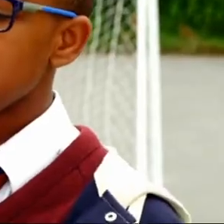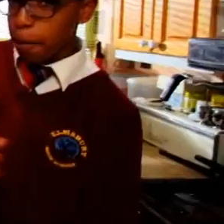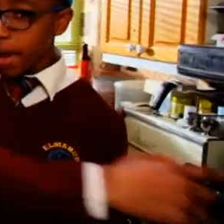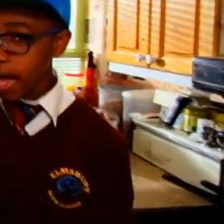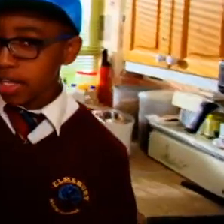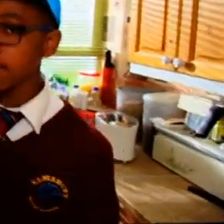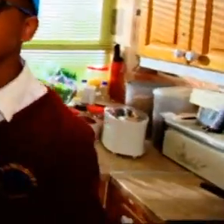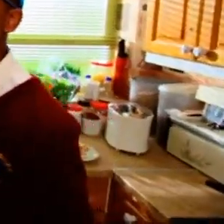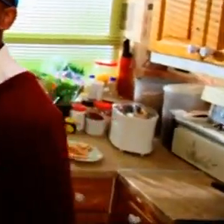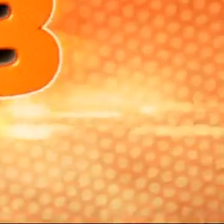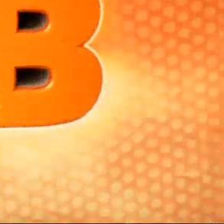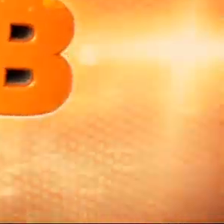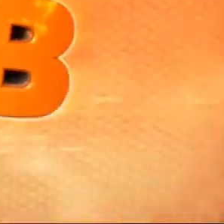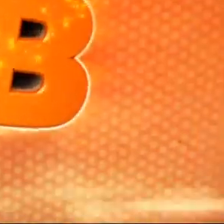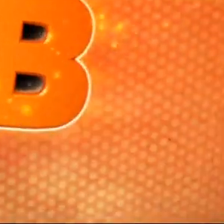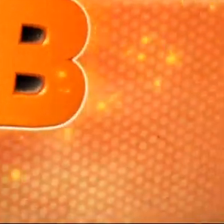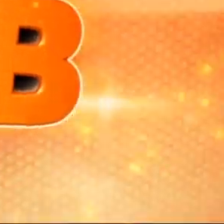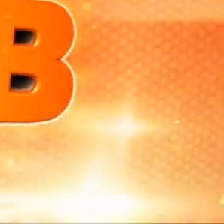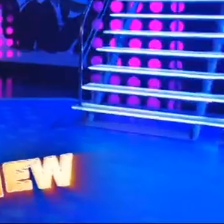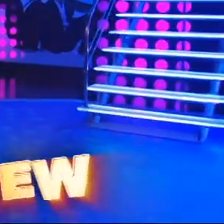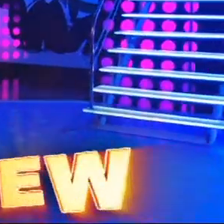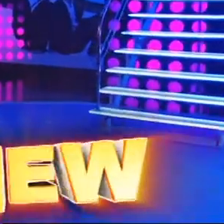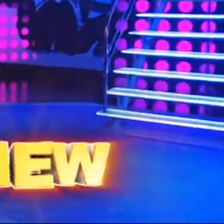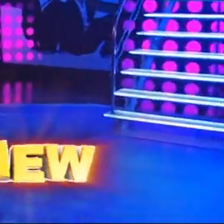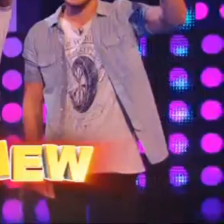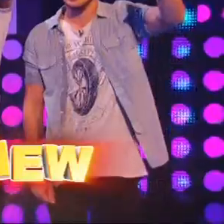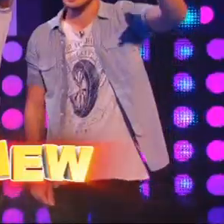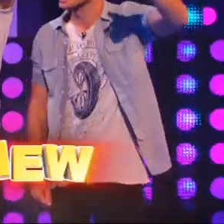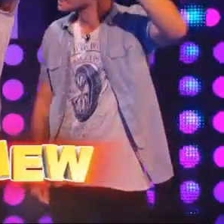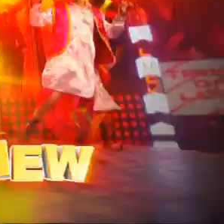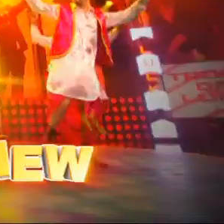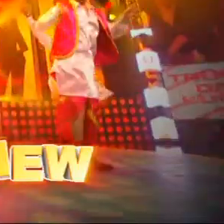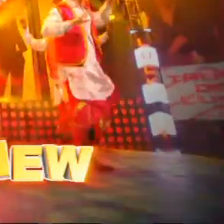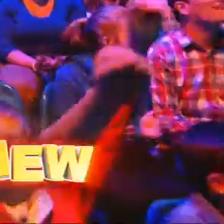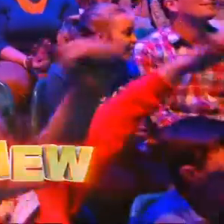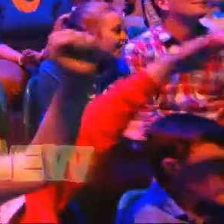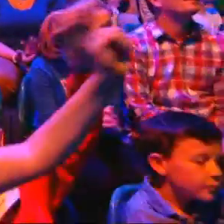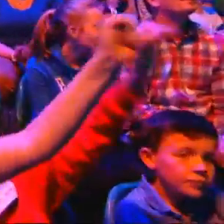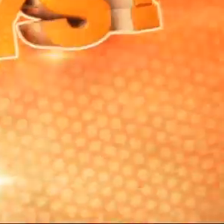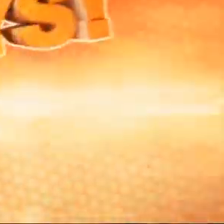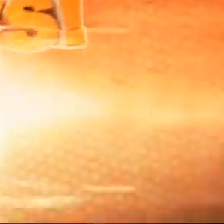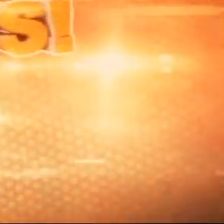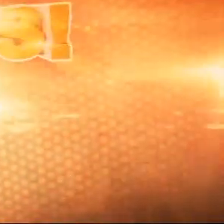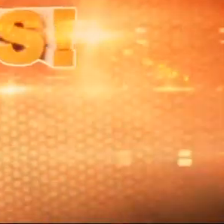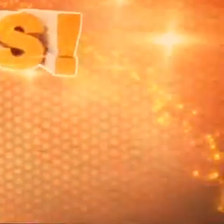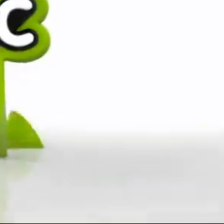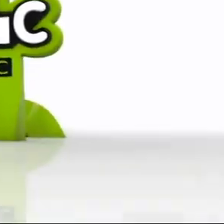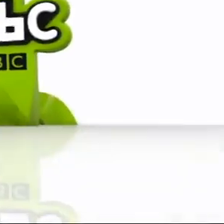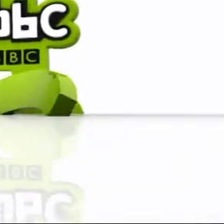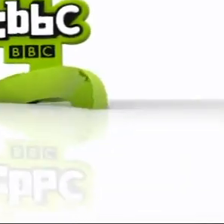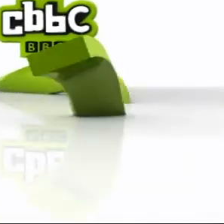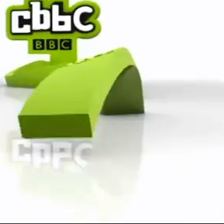I'm a genius. Get a super surprise. Welcome to the weekend! With Sam and Mark's Big Friday Wind-Up. Big